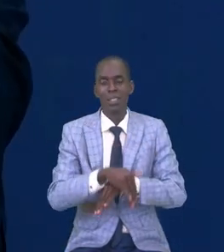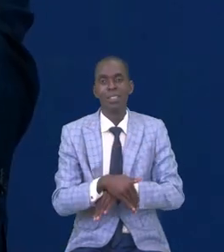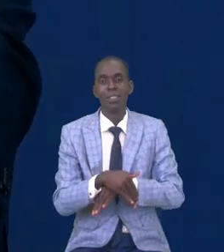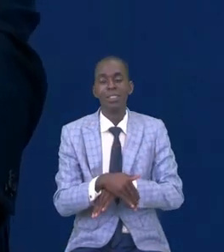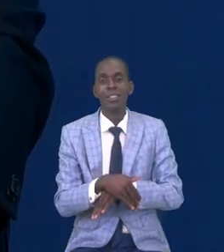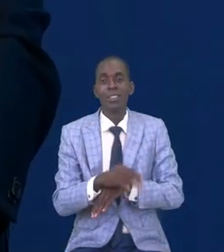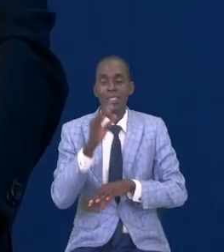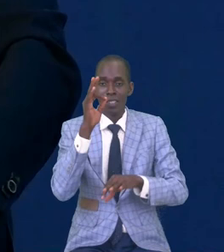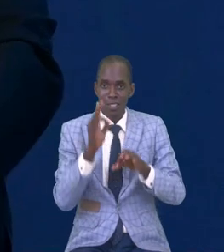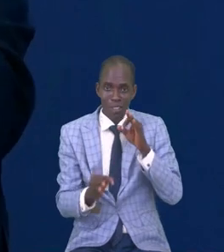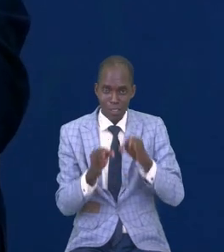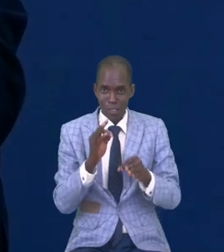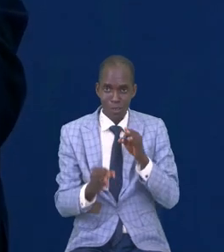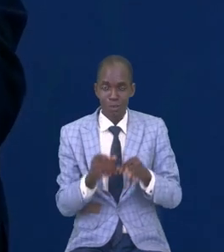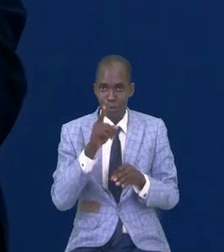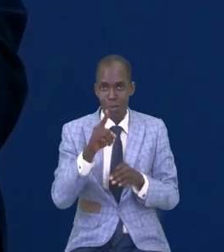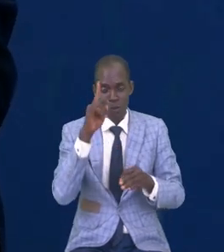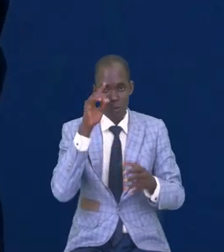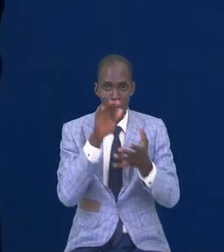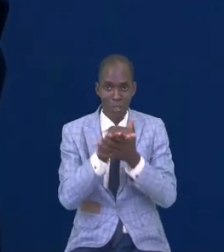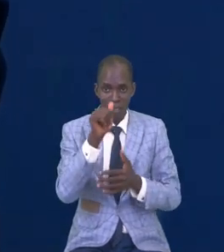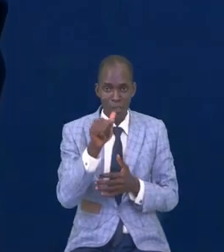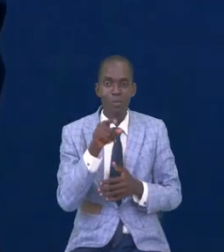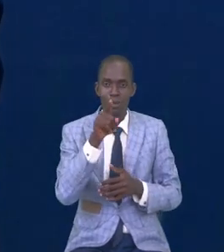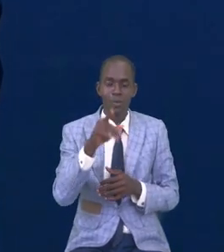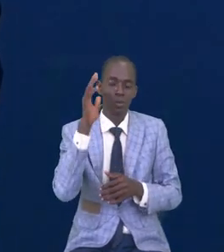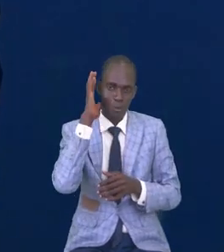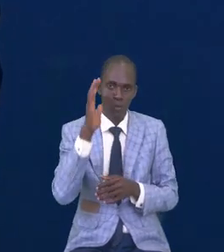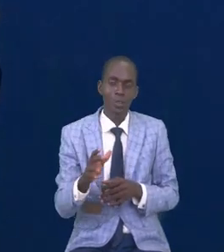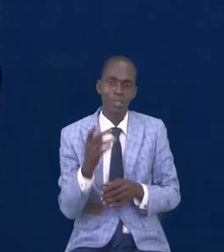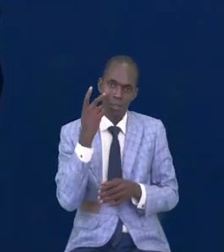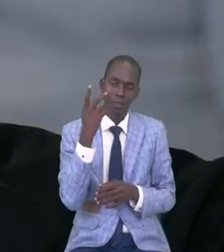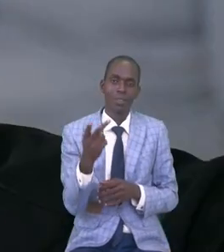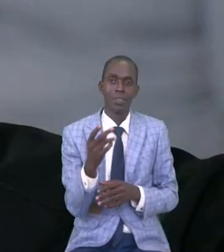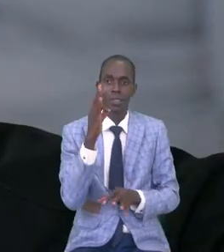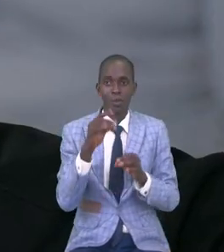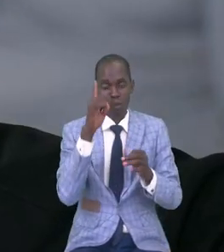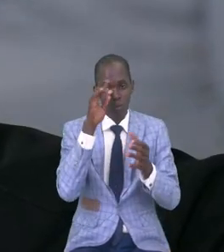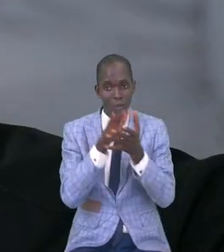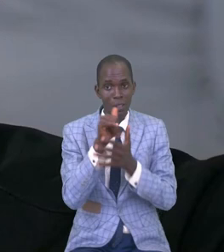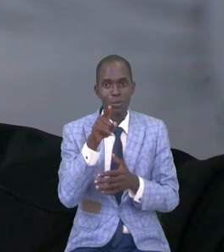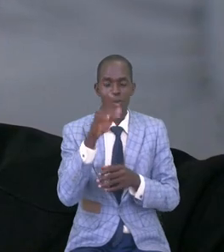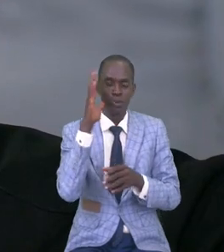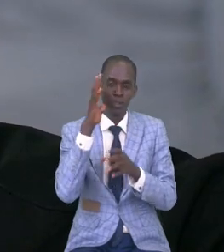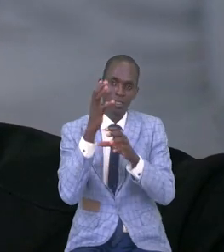middle, thank you. At the right hand, thank you.